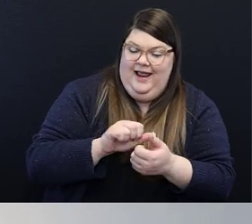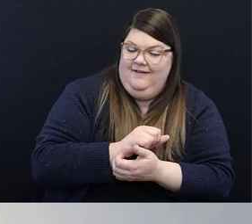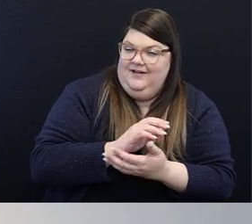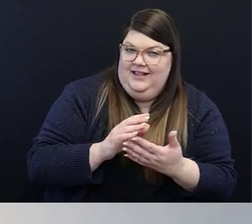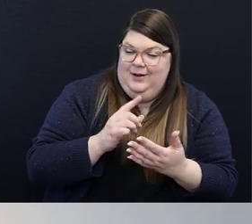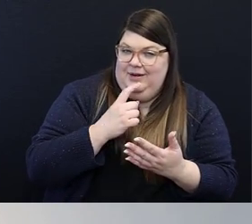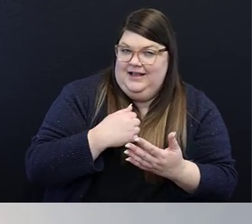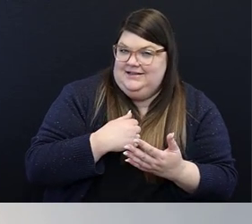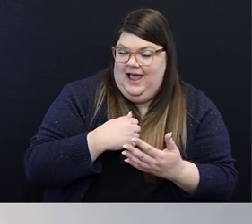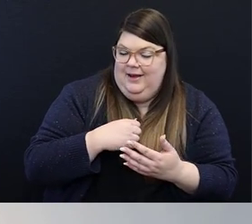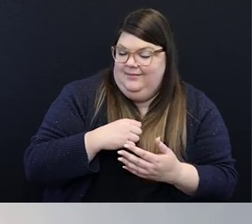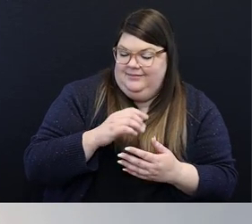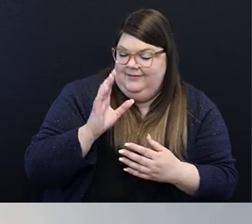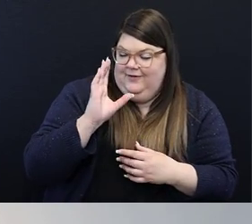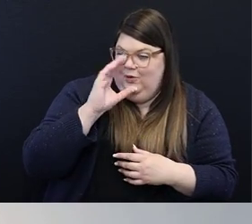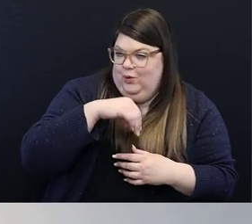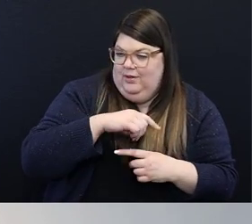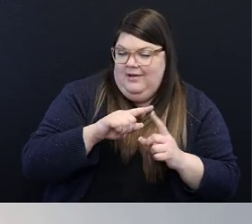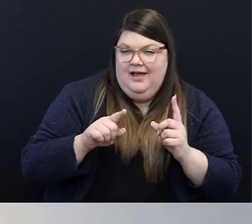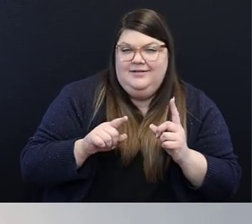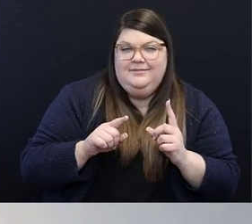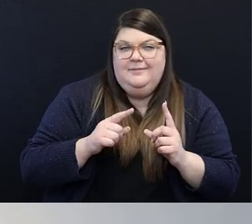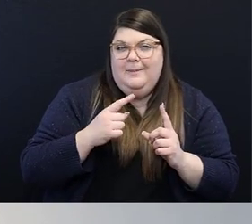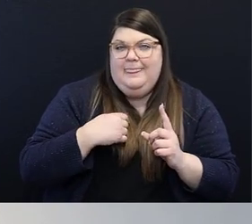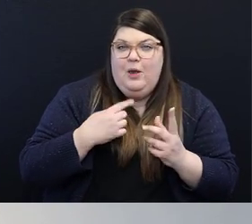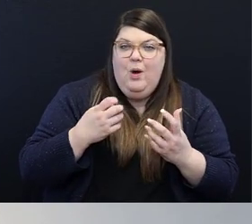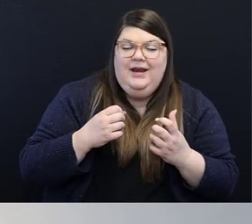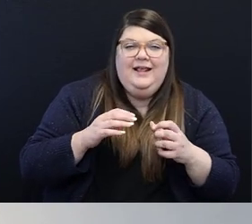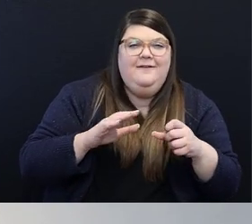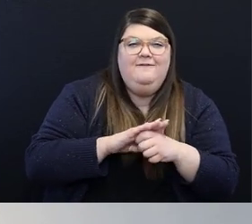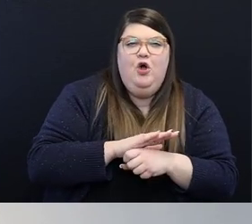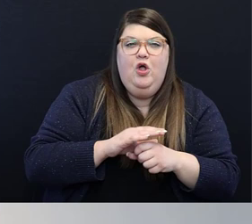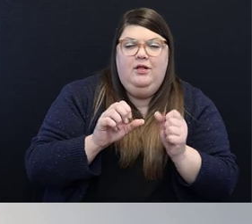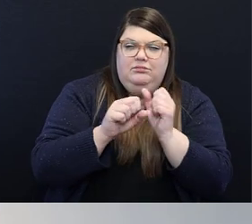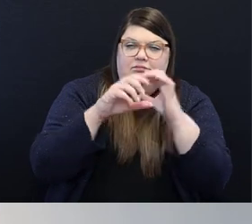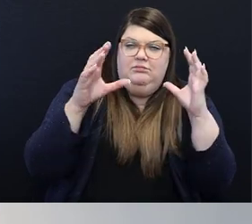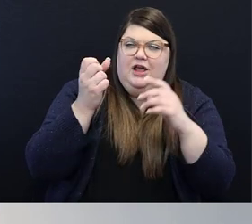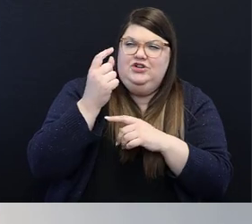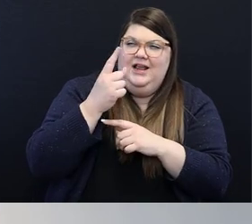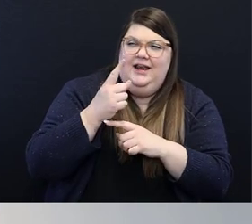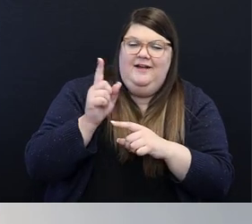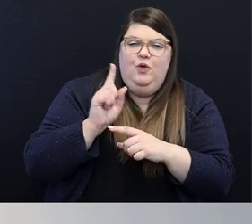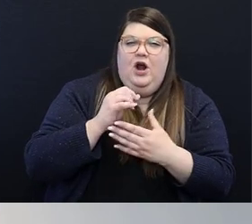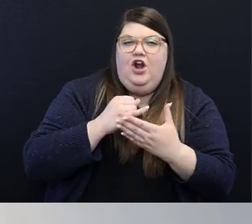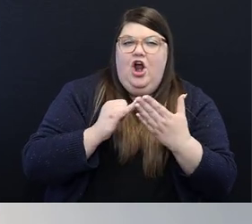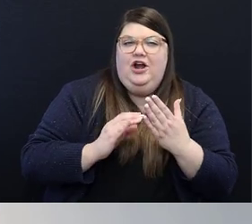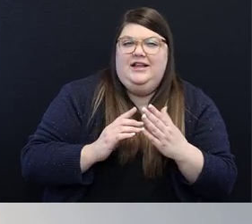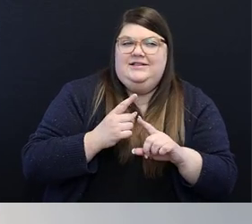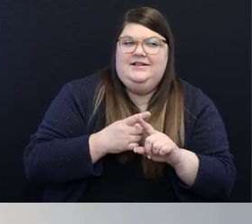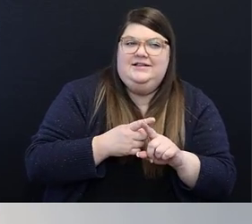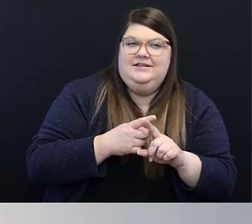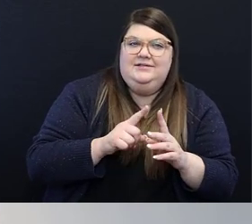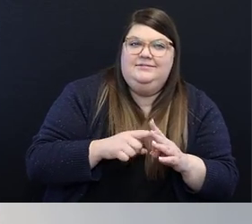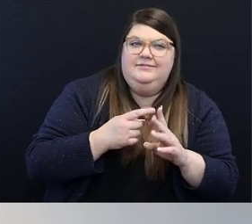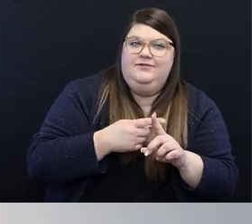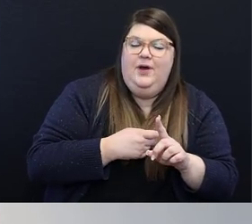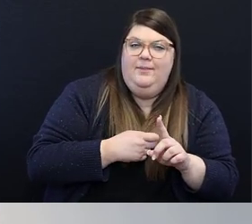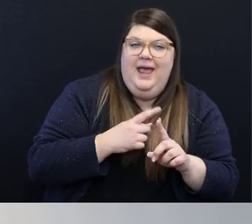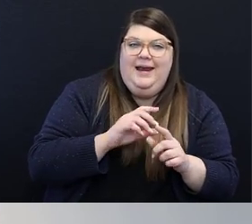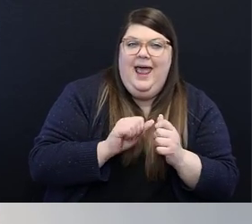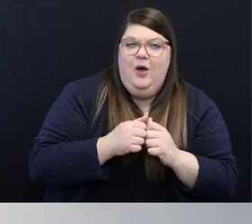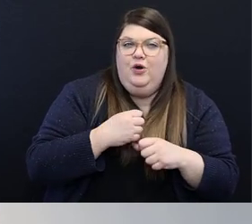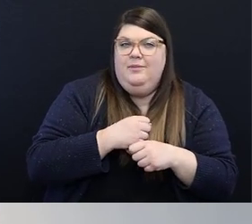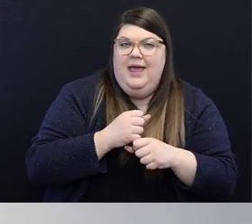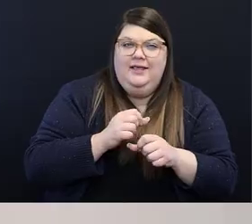I'm a fool, but because I want to get the full understanding of like where an artist is coming from and how to make the most